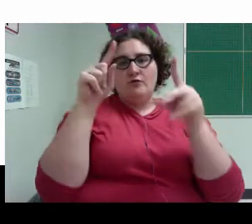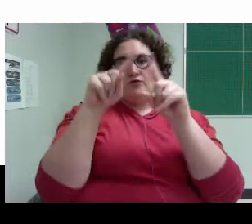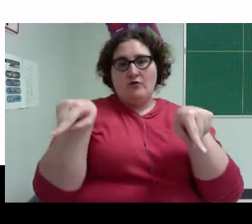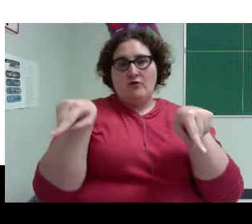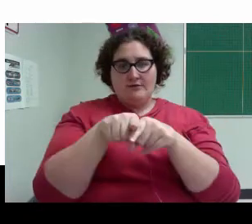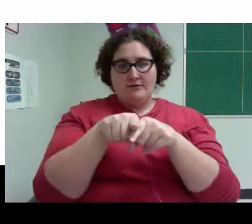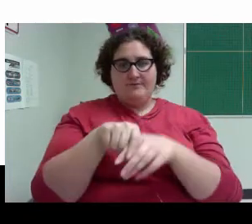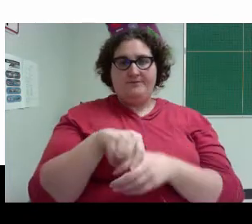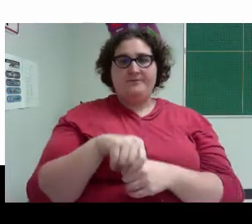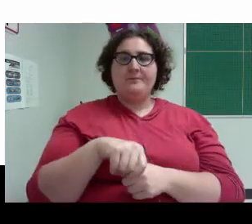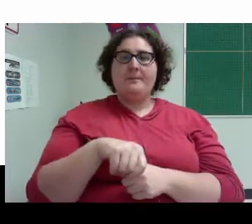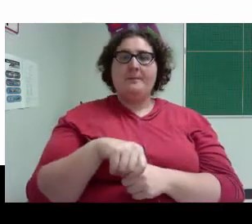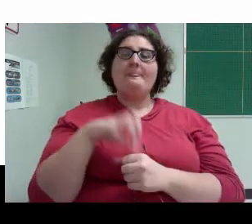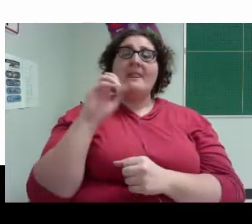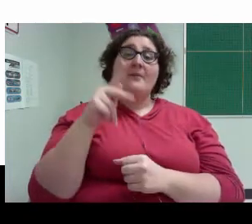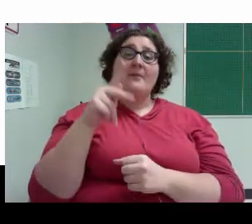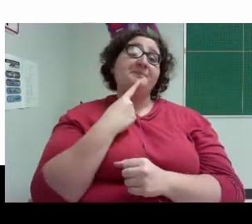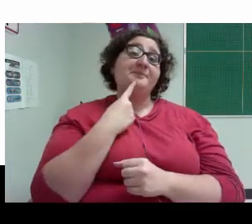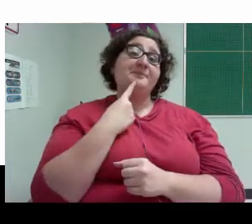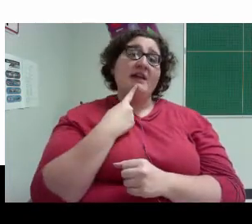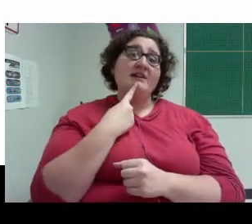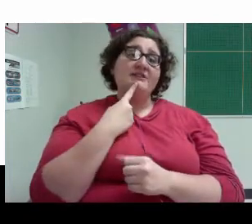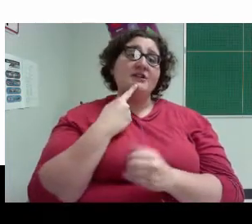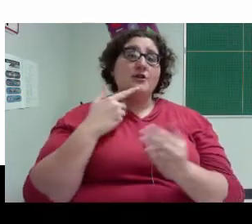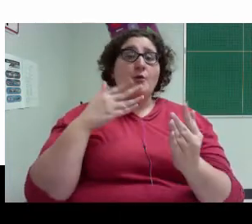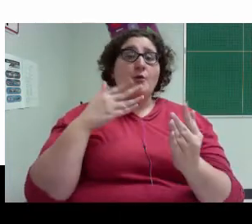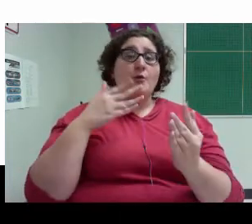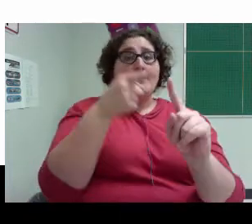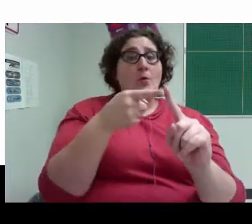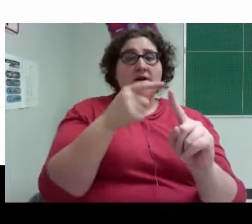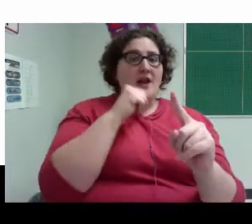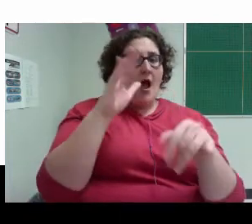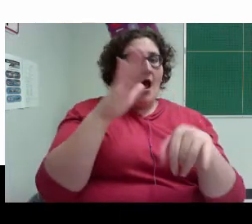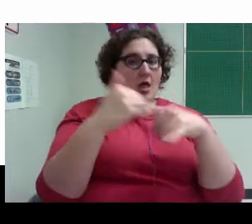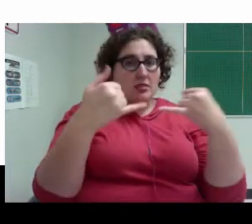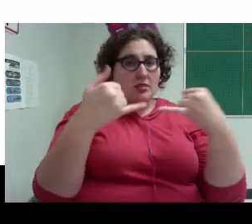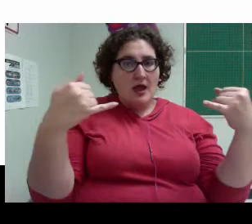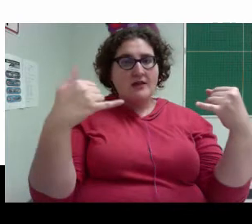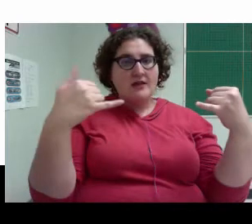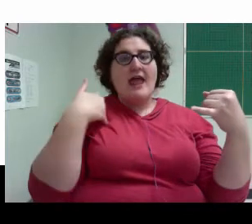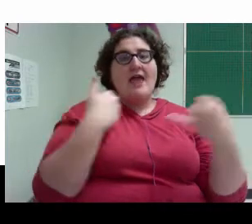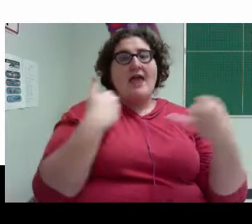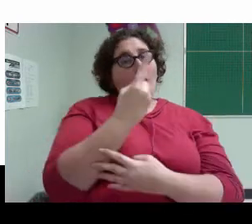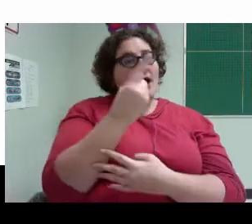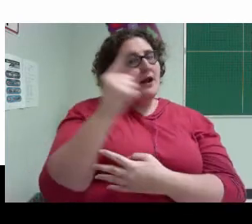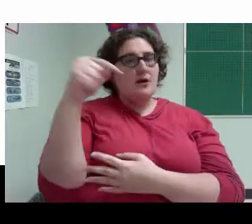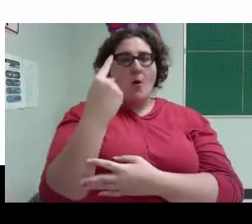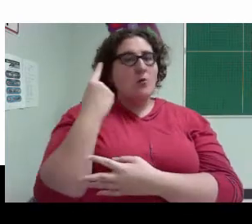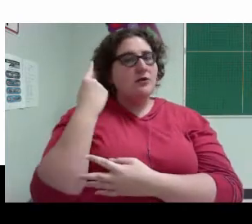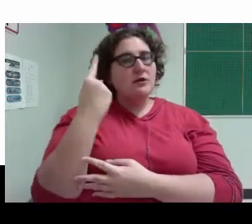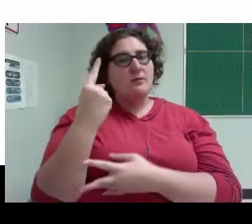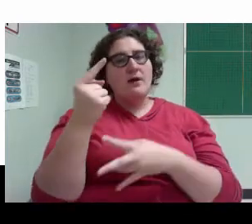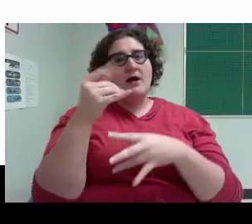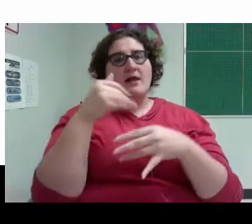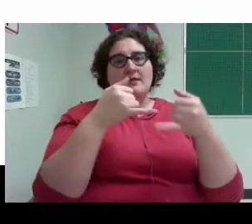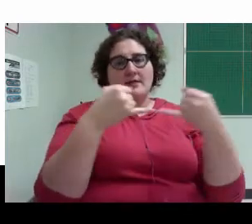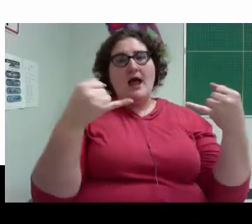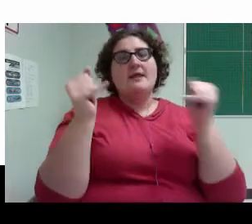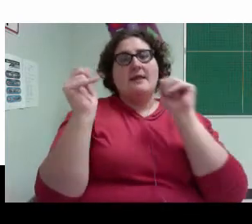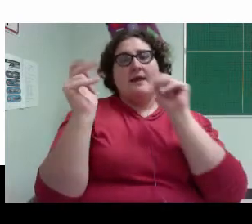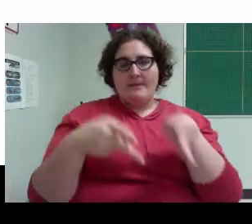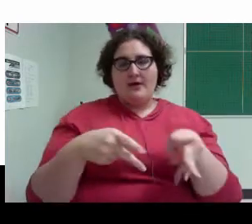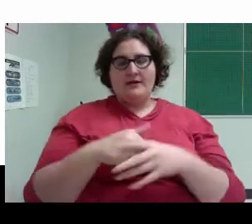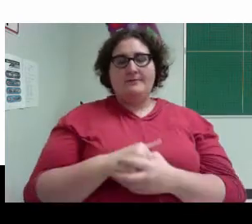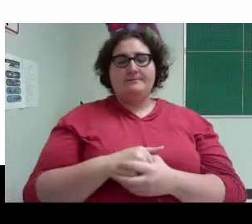Okay, parallel postulate. It says through a point not on the line, there is one and only one line parallel to the given